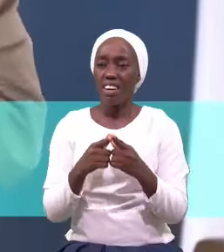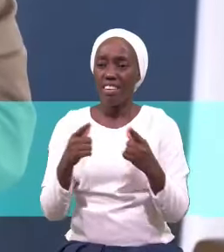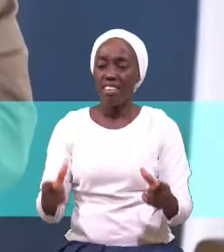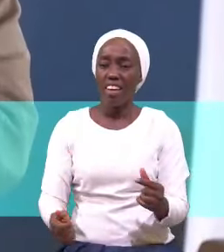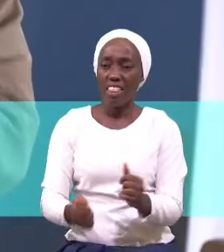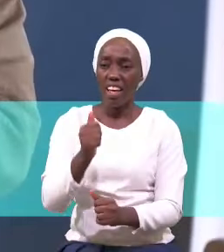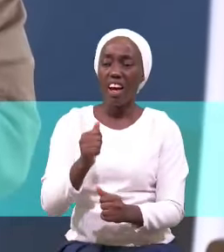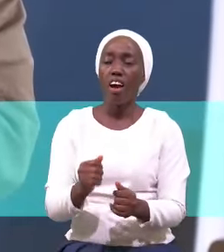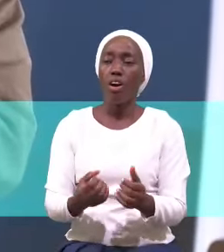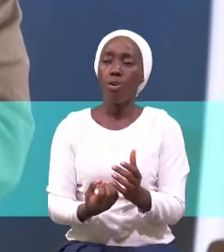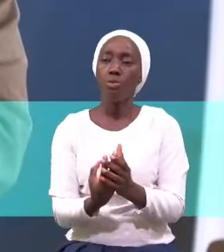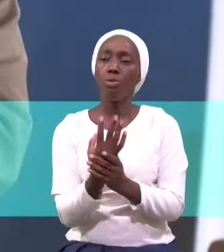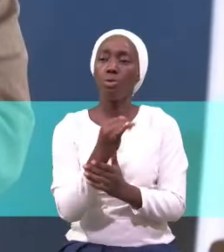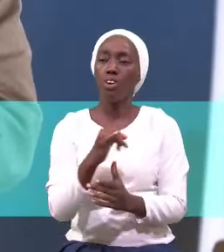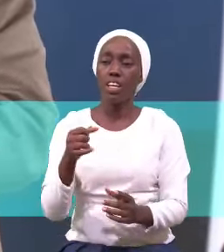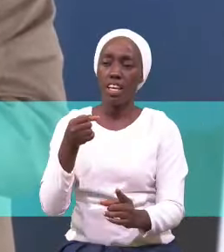impact in ministry.